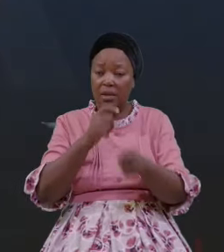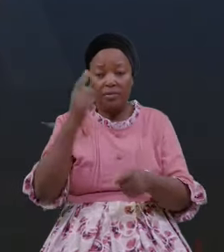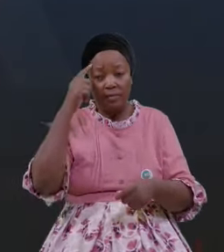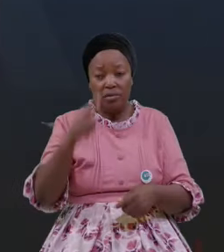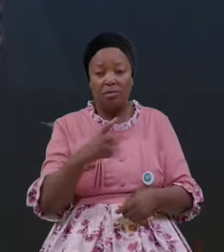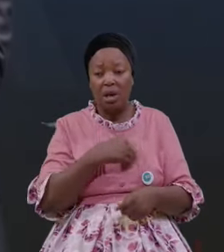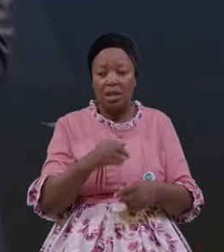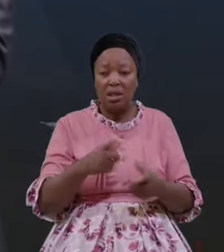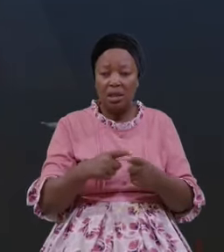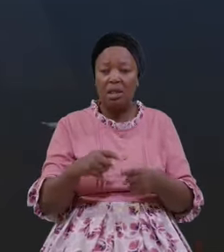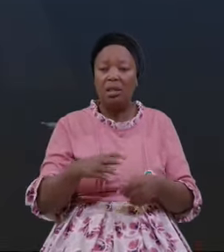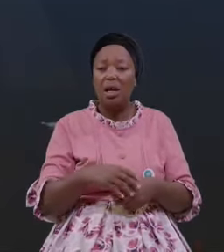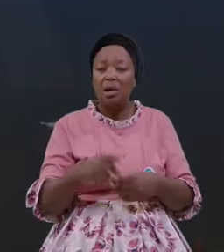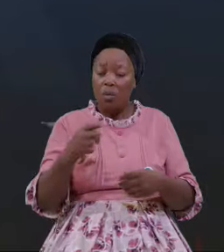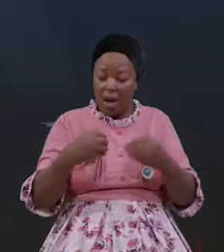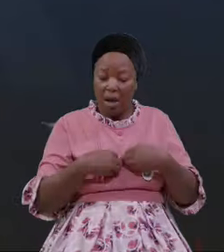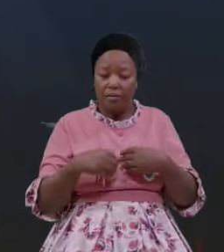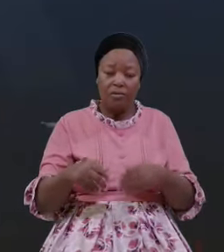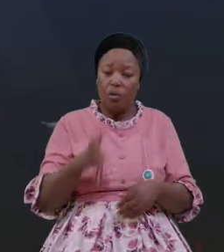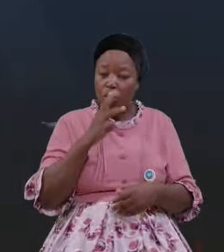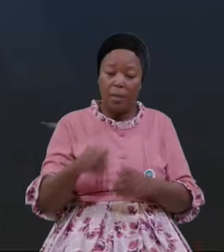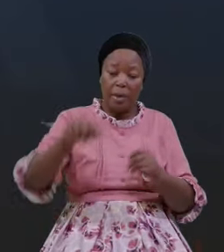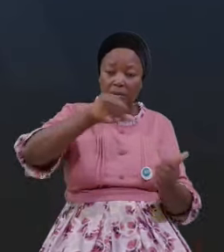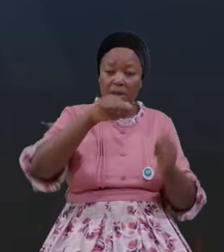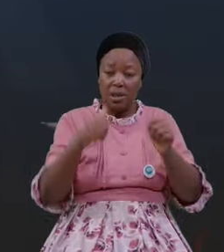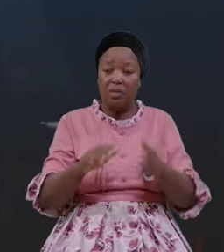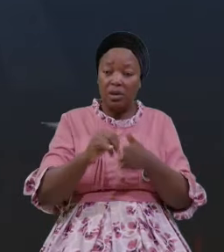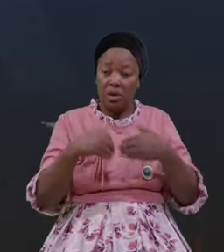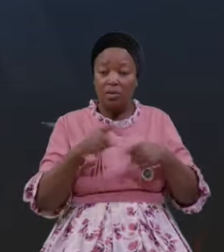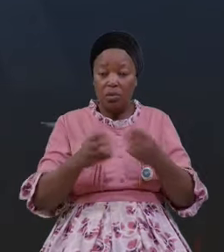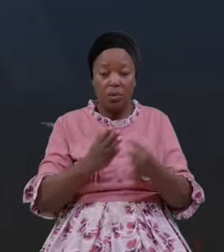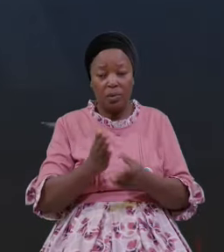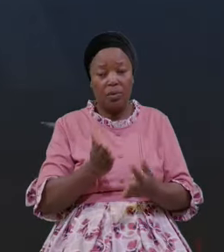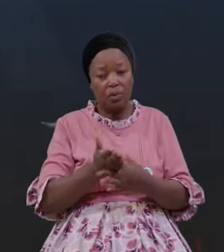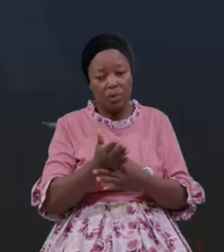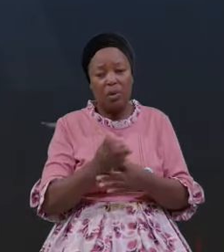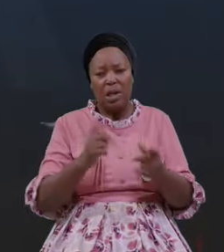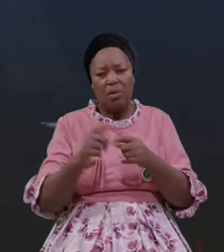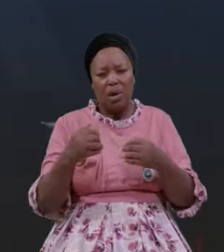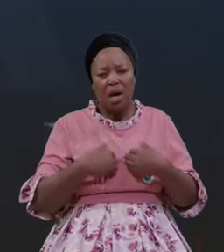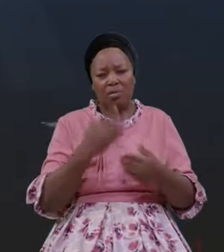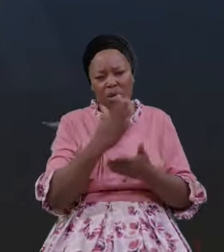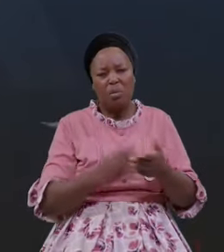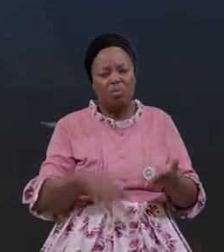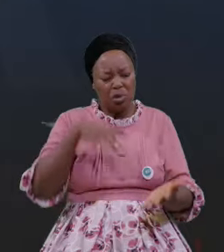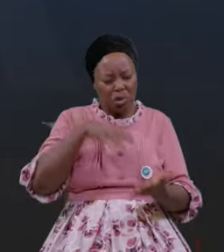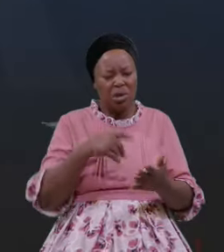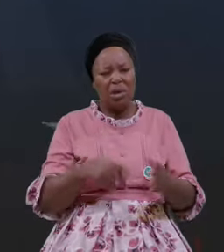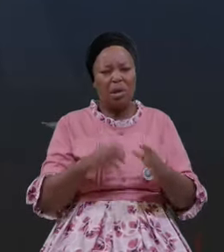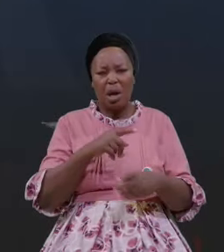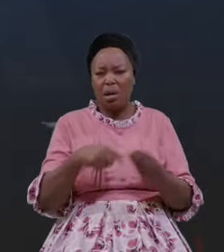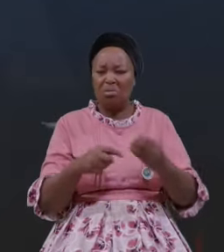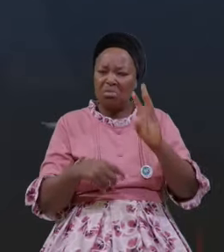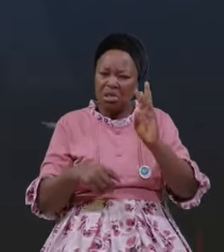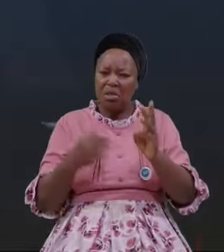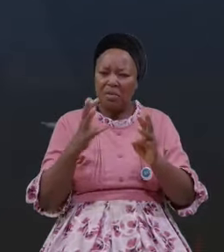baptism. Some studies, about 6 studies, some weeks. They will come back to be examined, and then